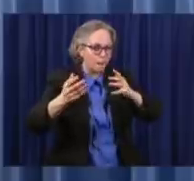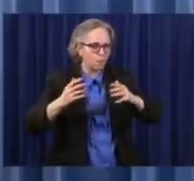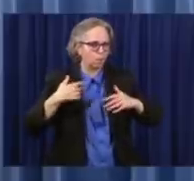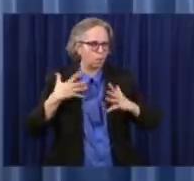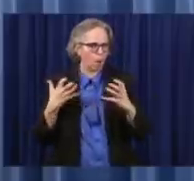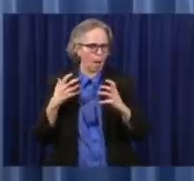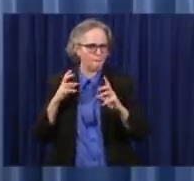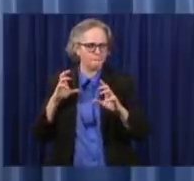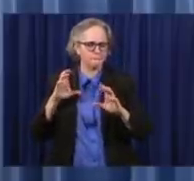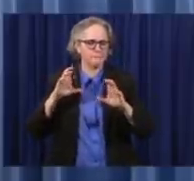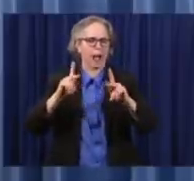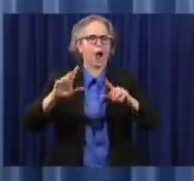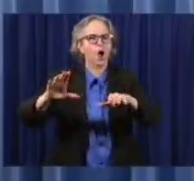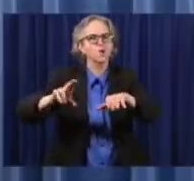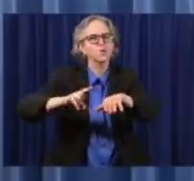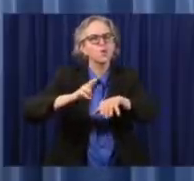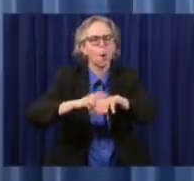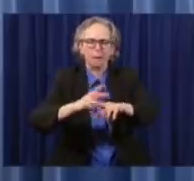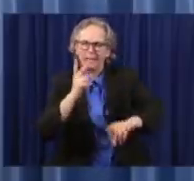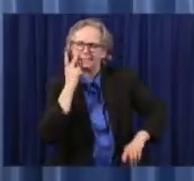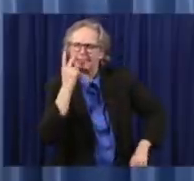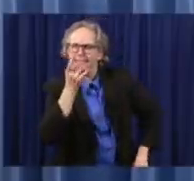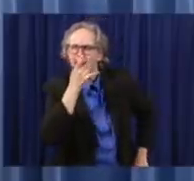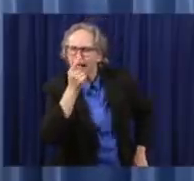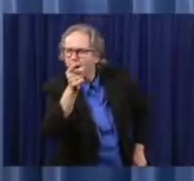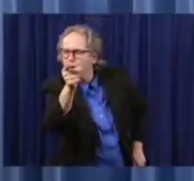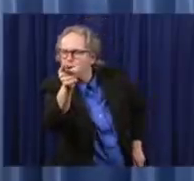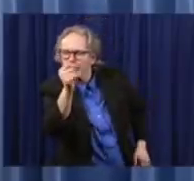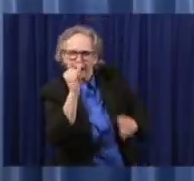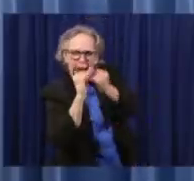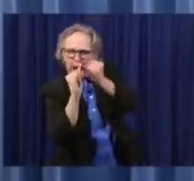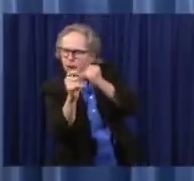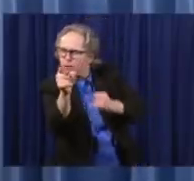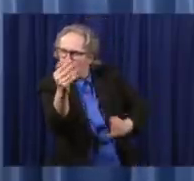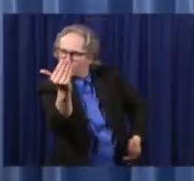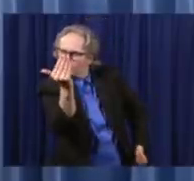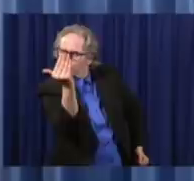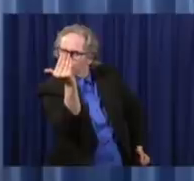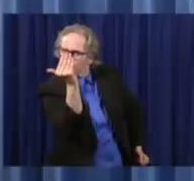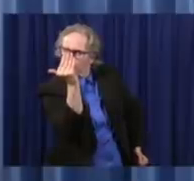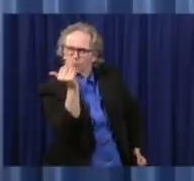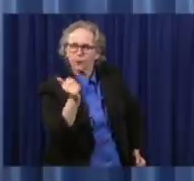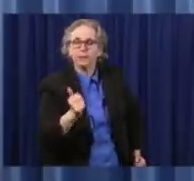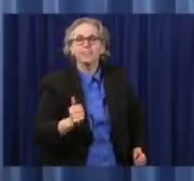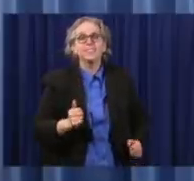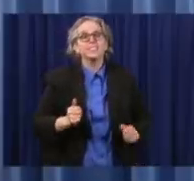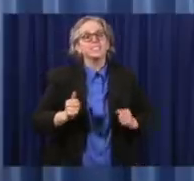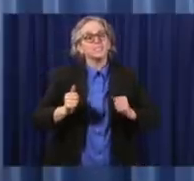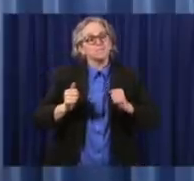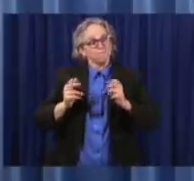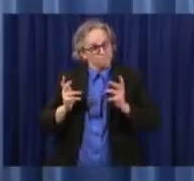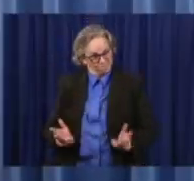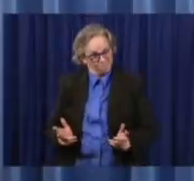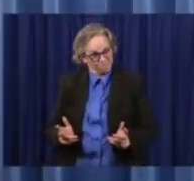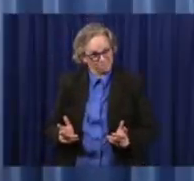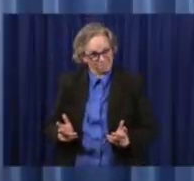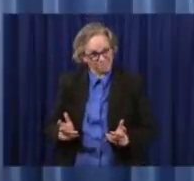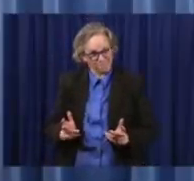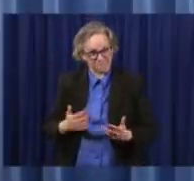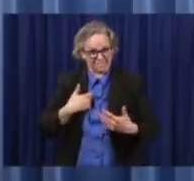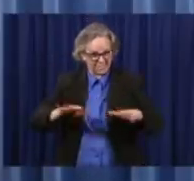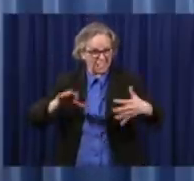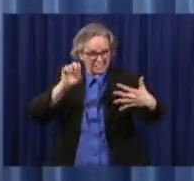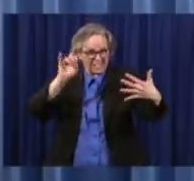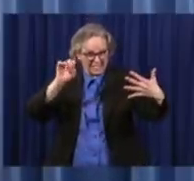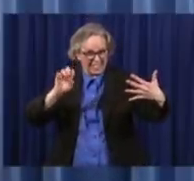normal. Now, I went through that long list. There are some things that are not going to happen as soon as others. And I think you